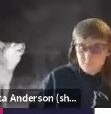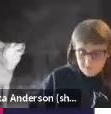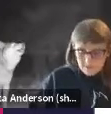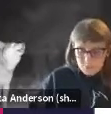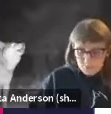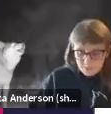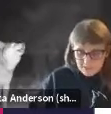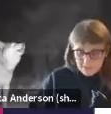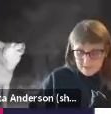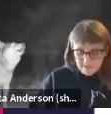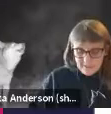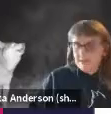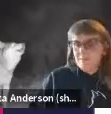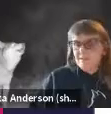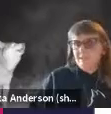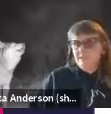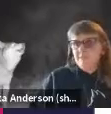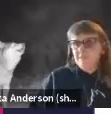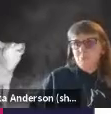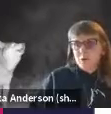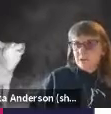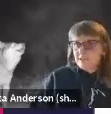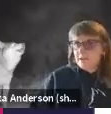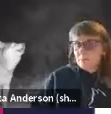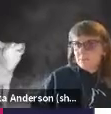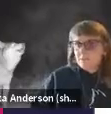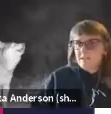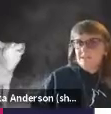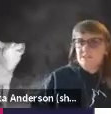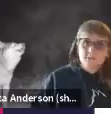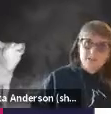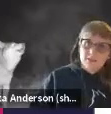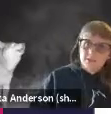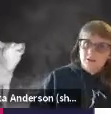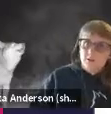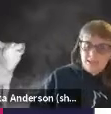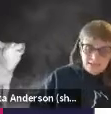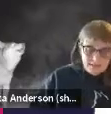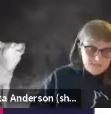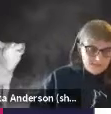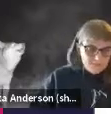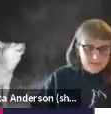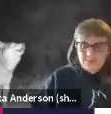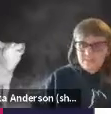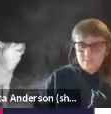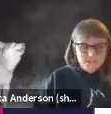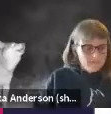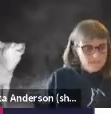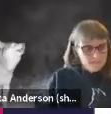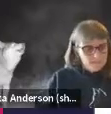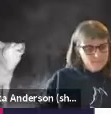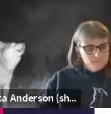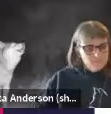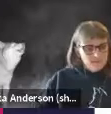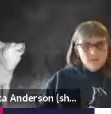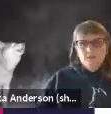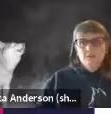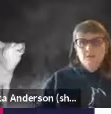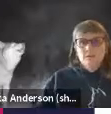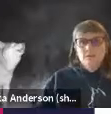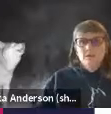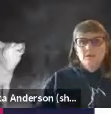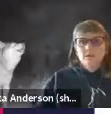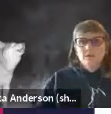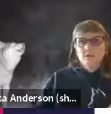round as a way of exploiting availability for market opportunities, so that not all calves come at the same time.